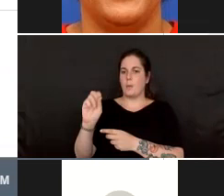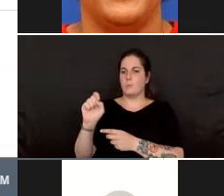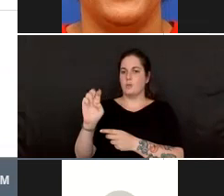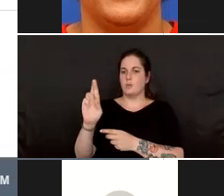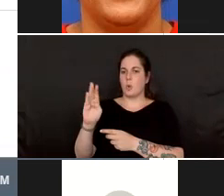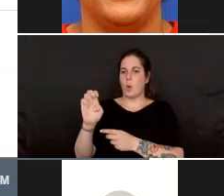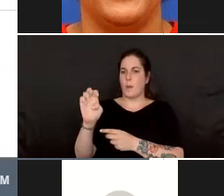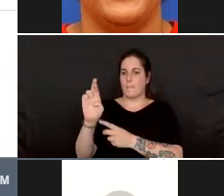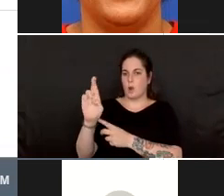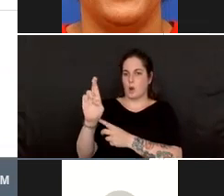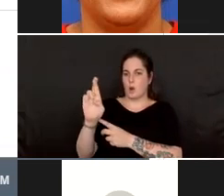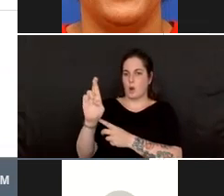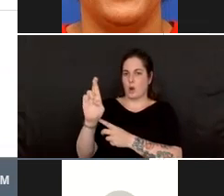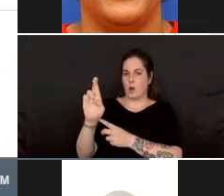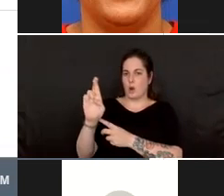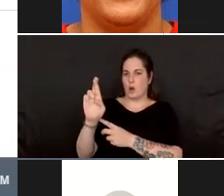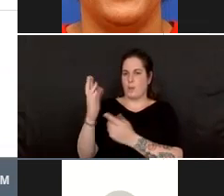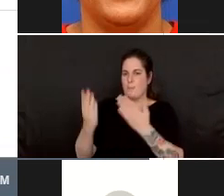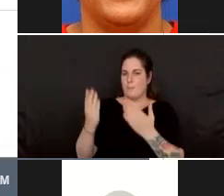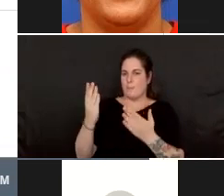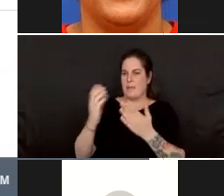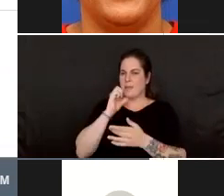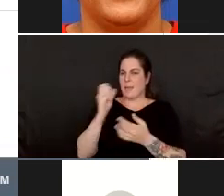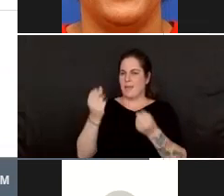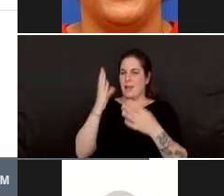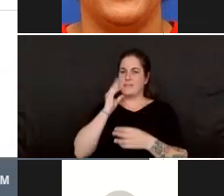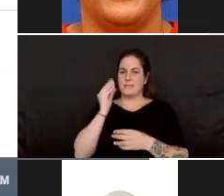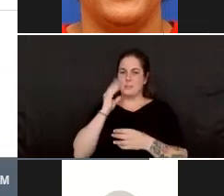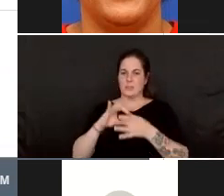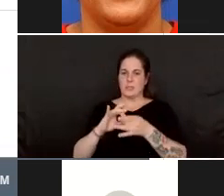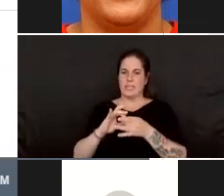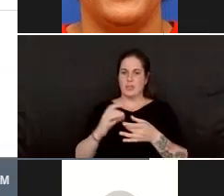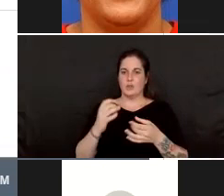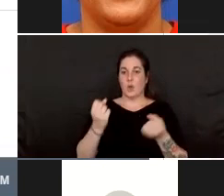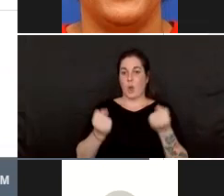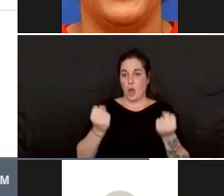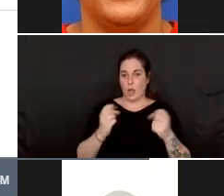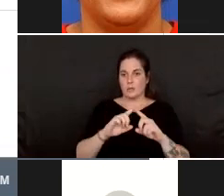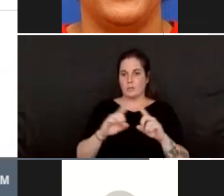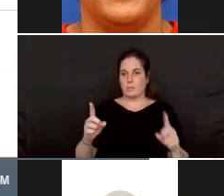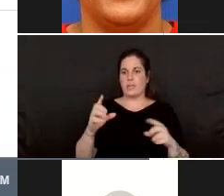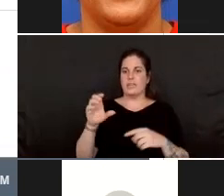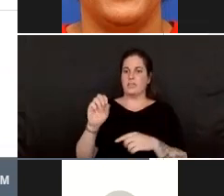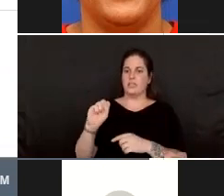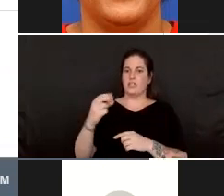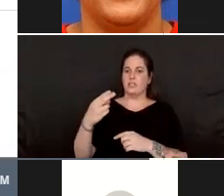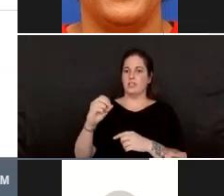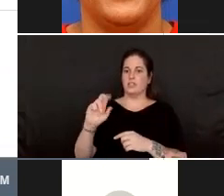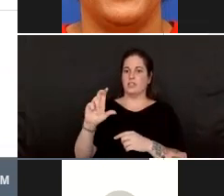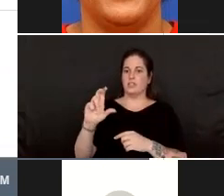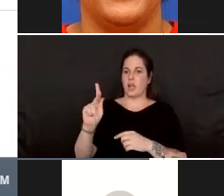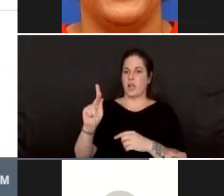don't have a lot of experience where cars are concerned, but a shock absorber is what allows your car to